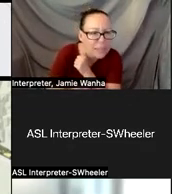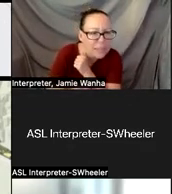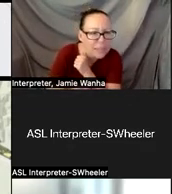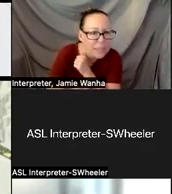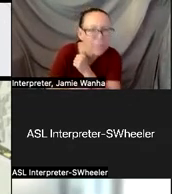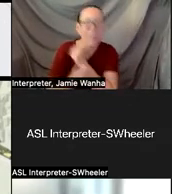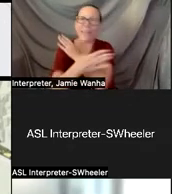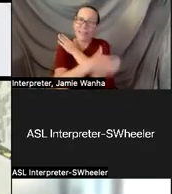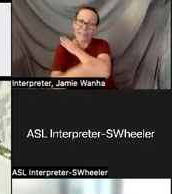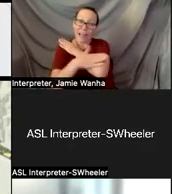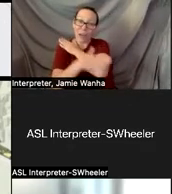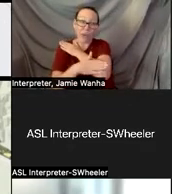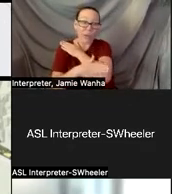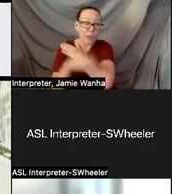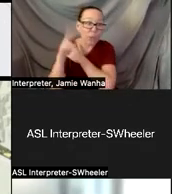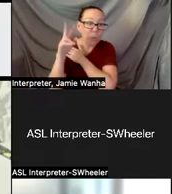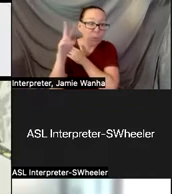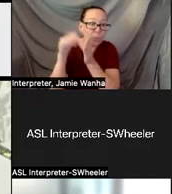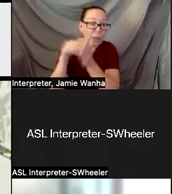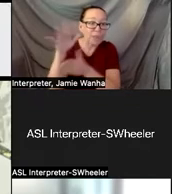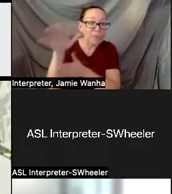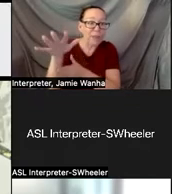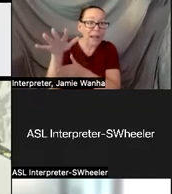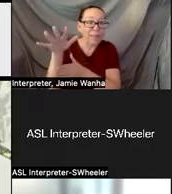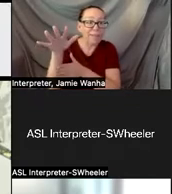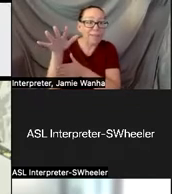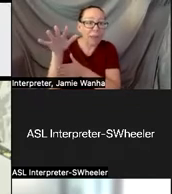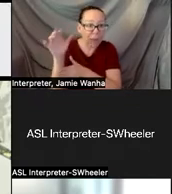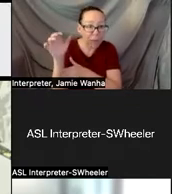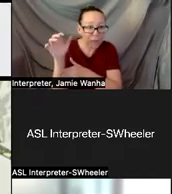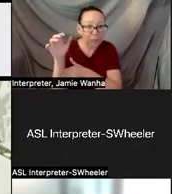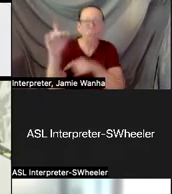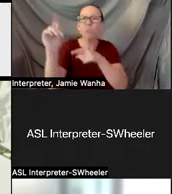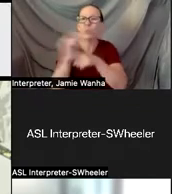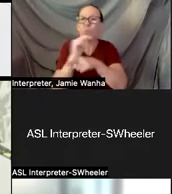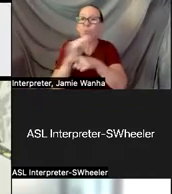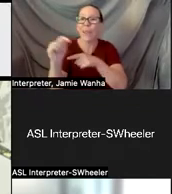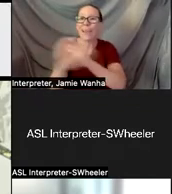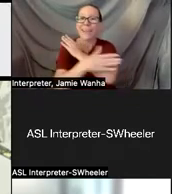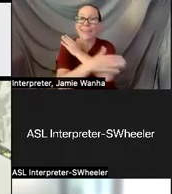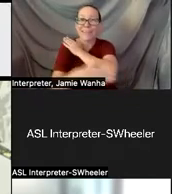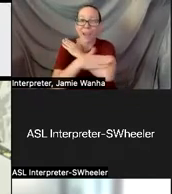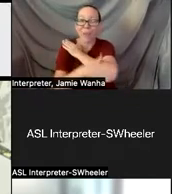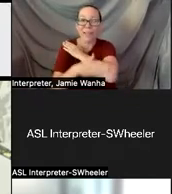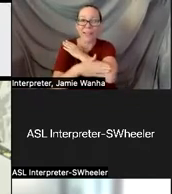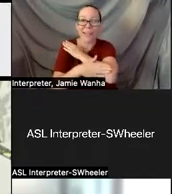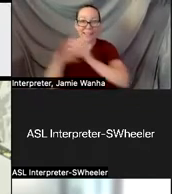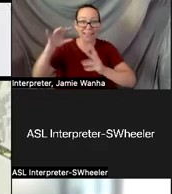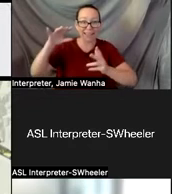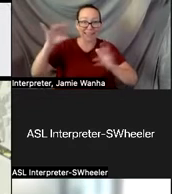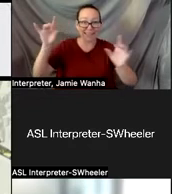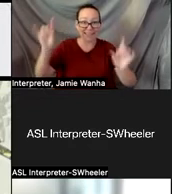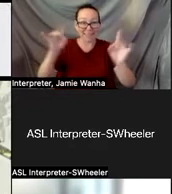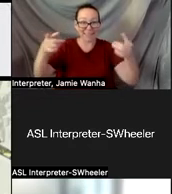have at our fingertips, really, about 20,000 disaster service workers who work for the county. But what we